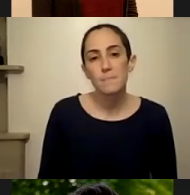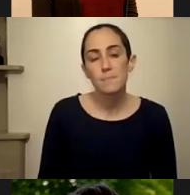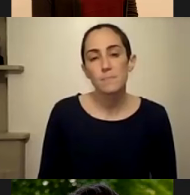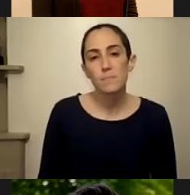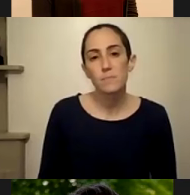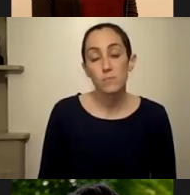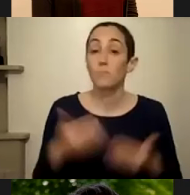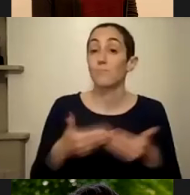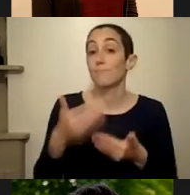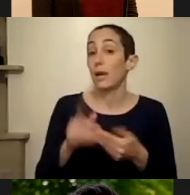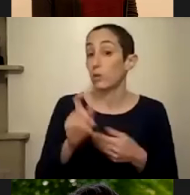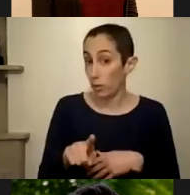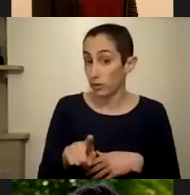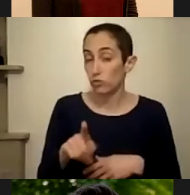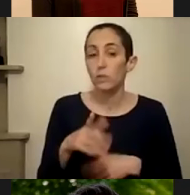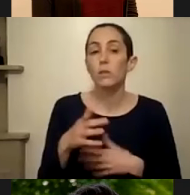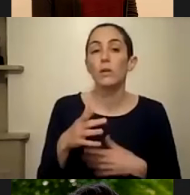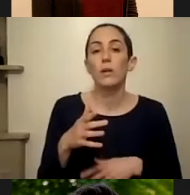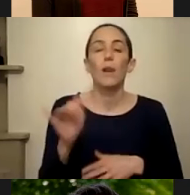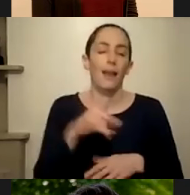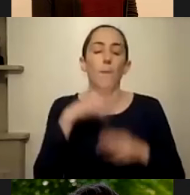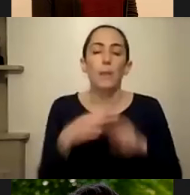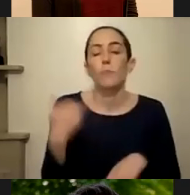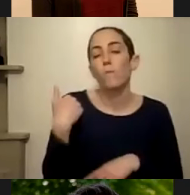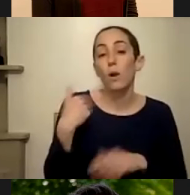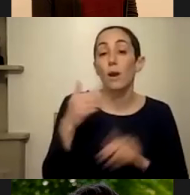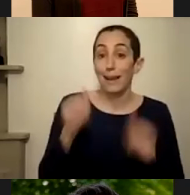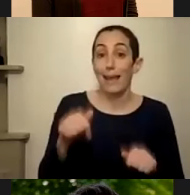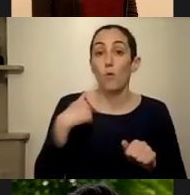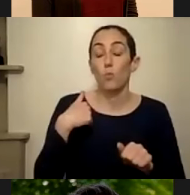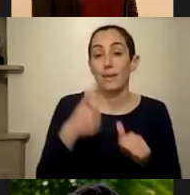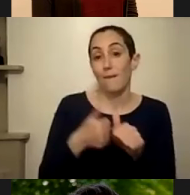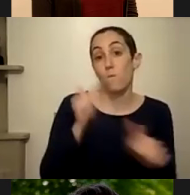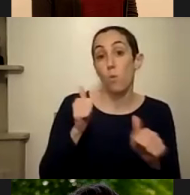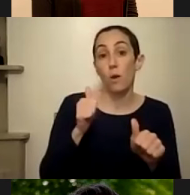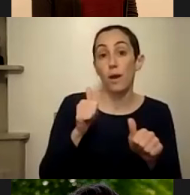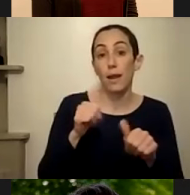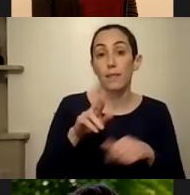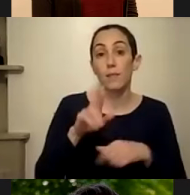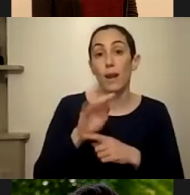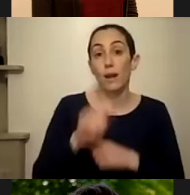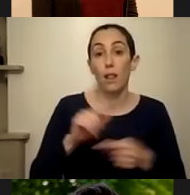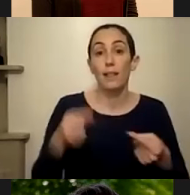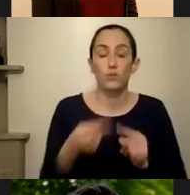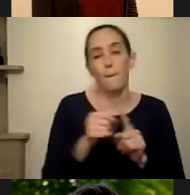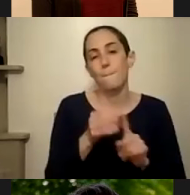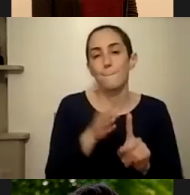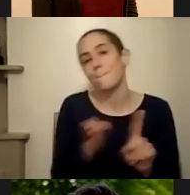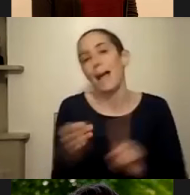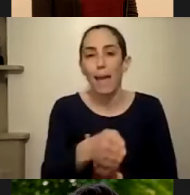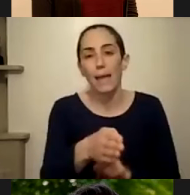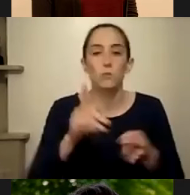this question, right? So as I mentioned before, can we bypass the retinal injury to directly activate the motor cell